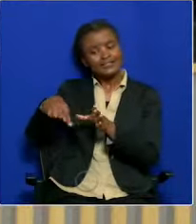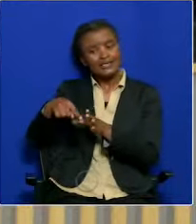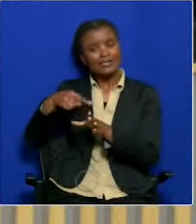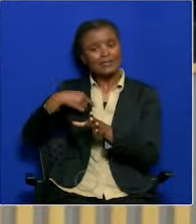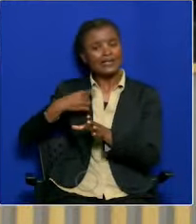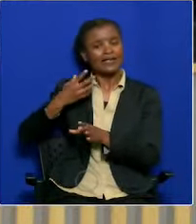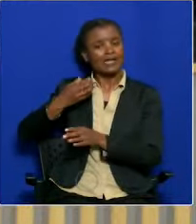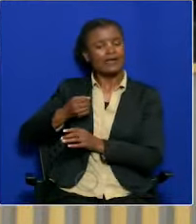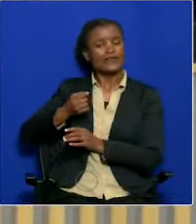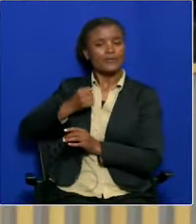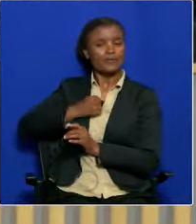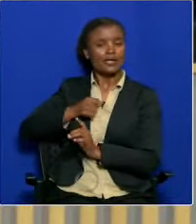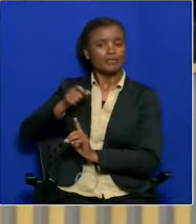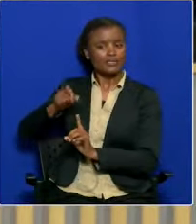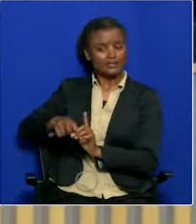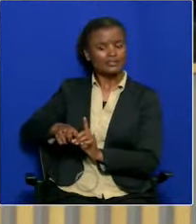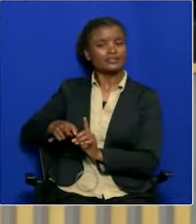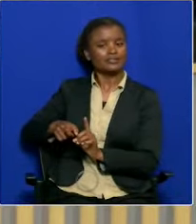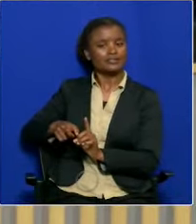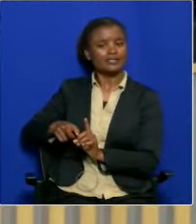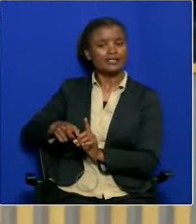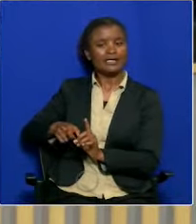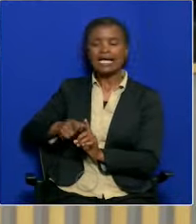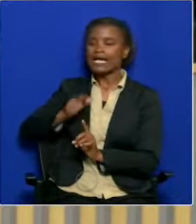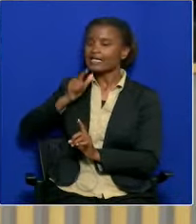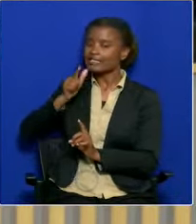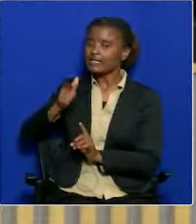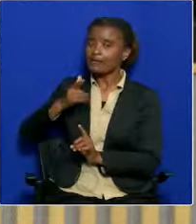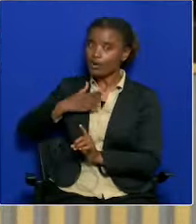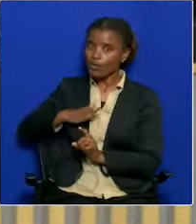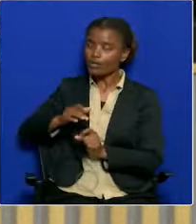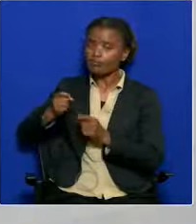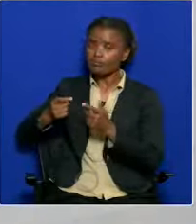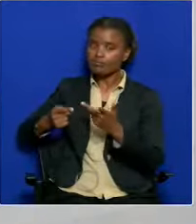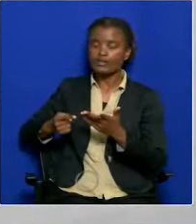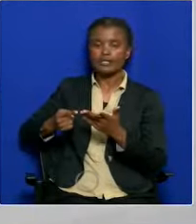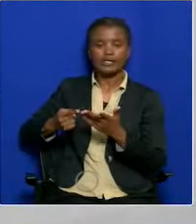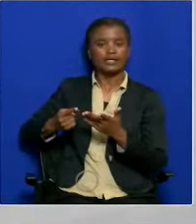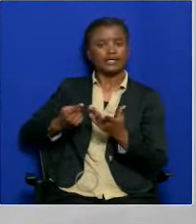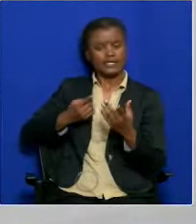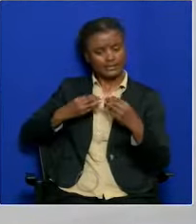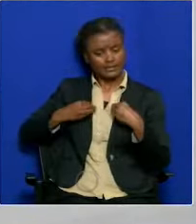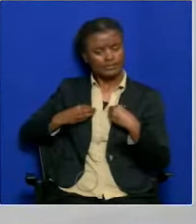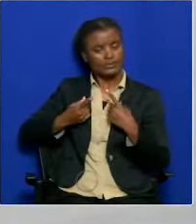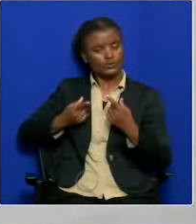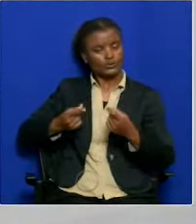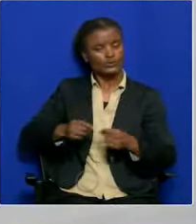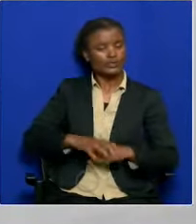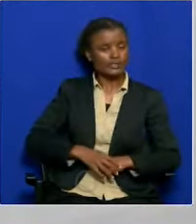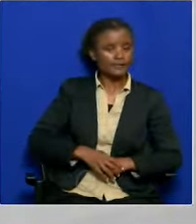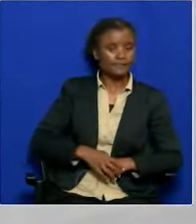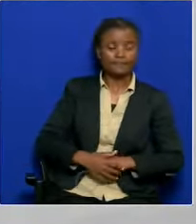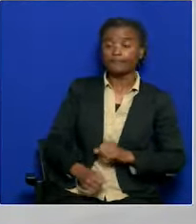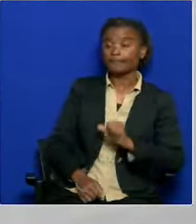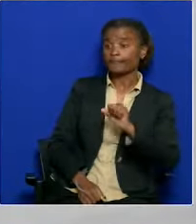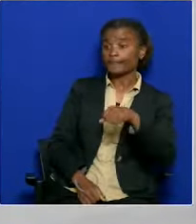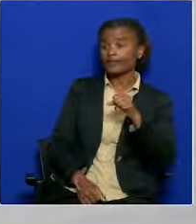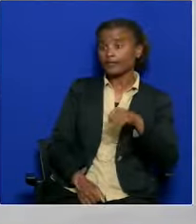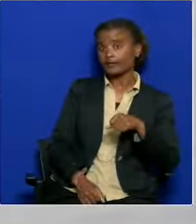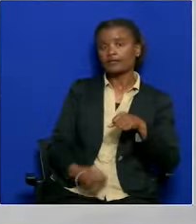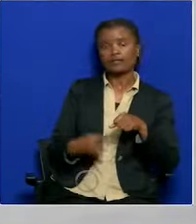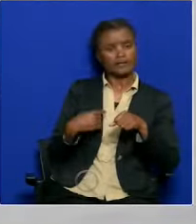it for me. I can see where he comes from. Except that I do so with everybody. I